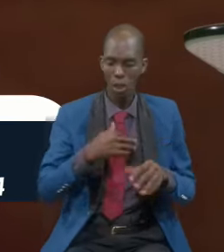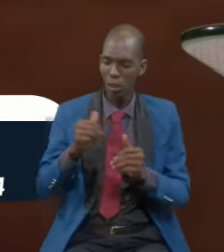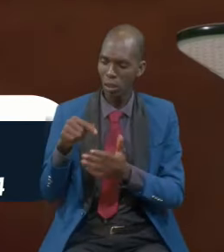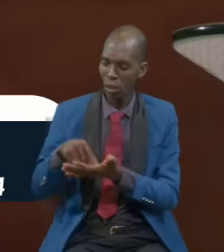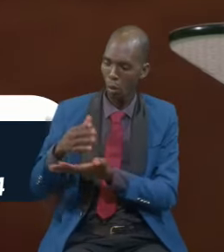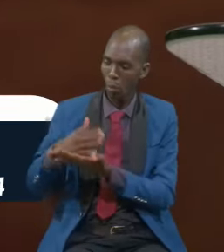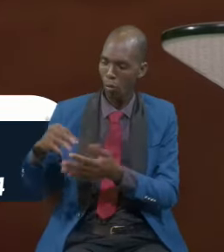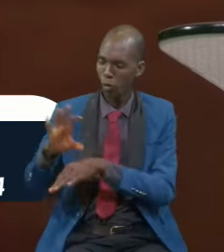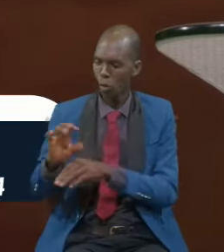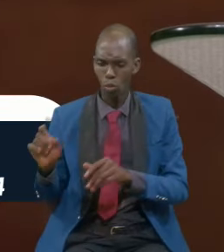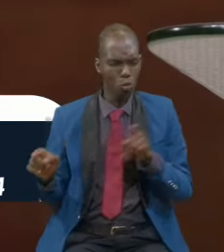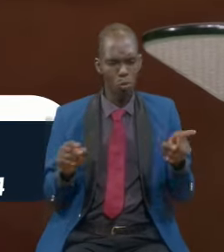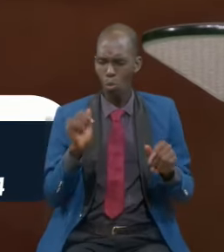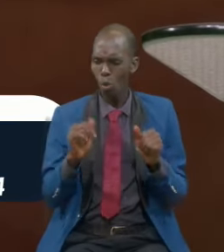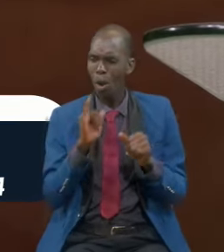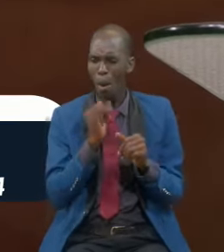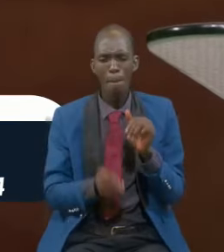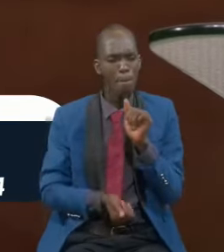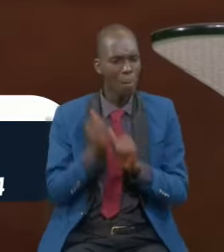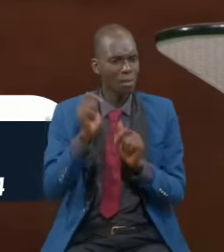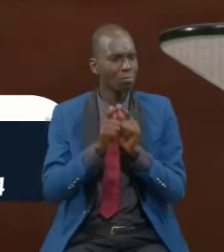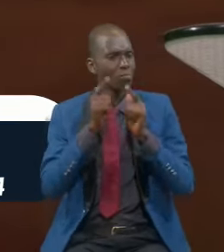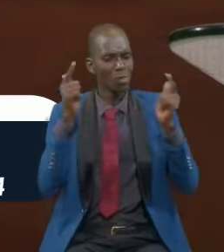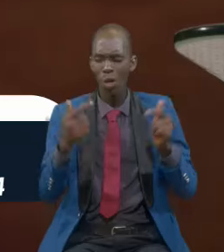Which one is more important? I